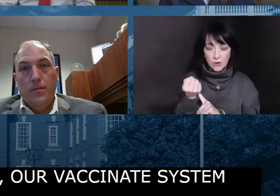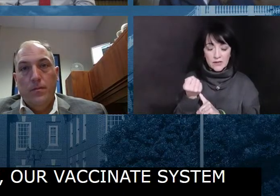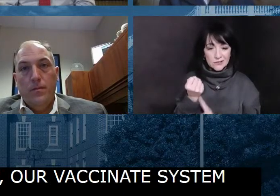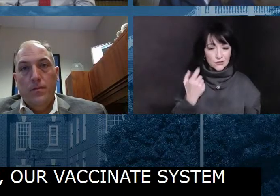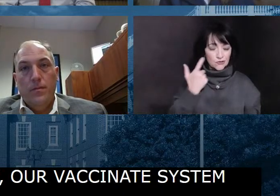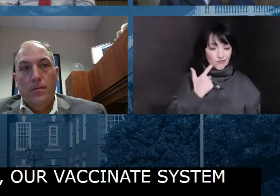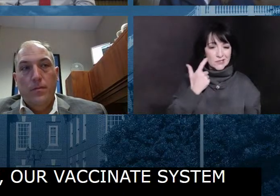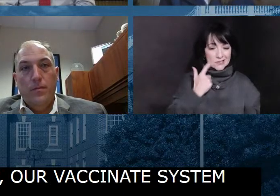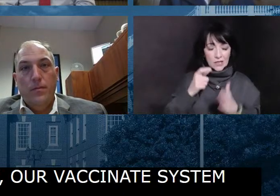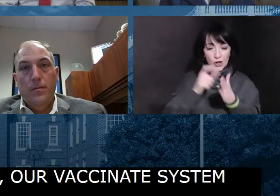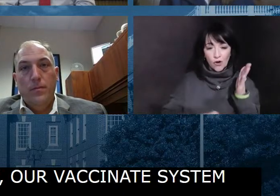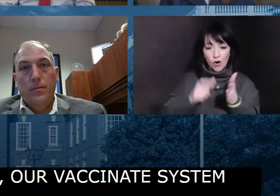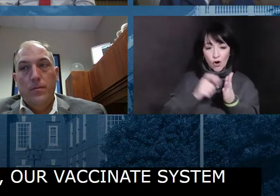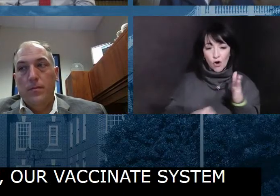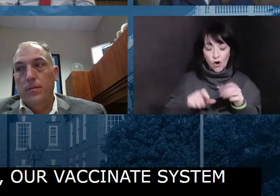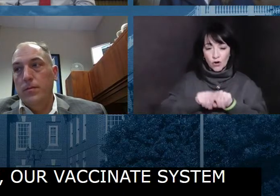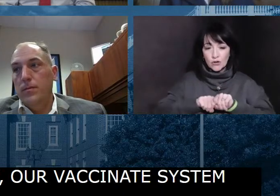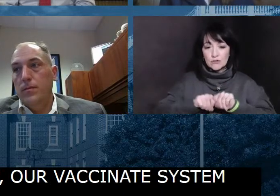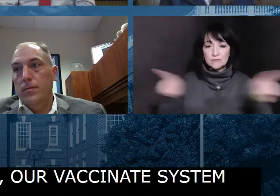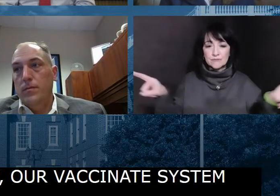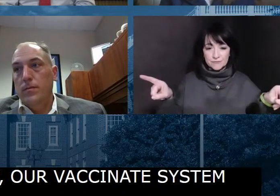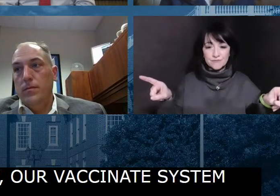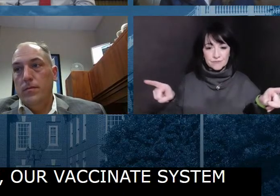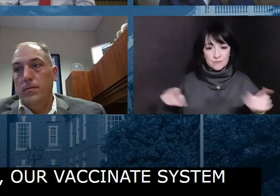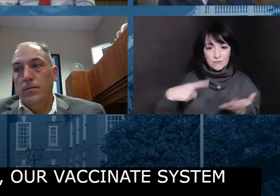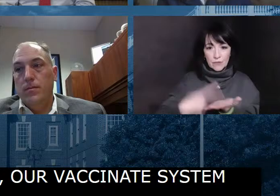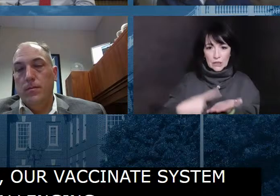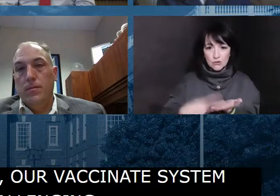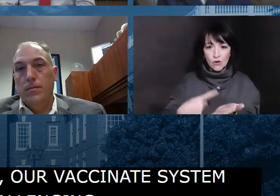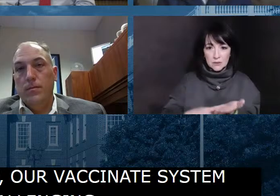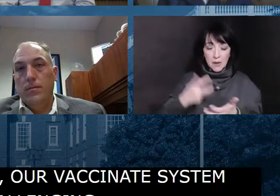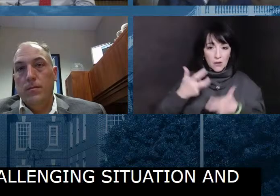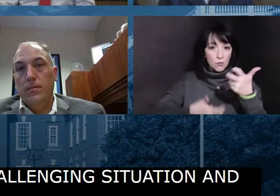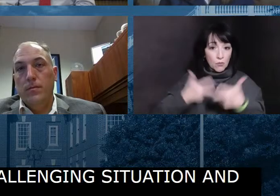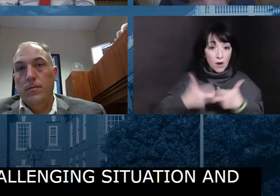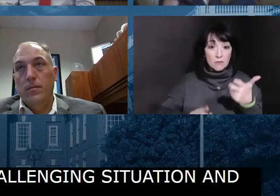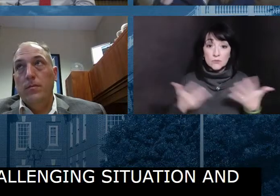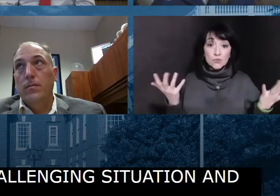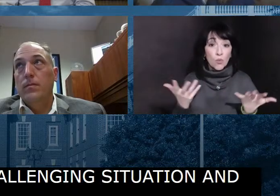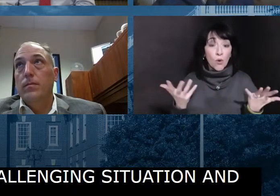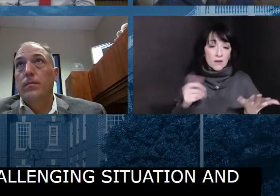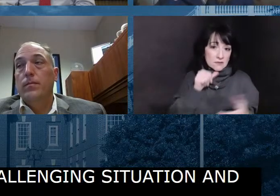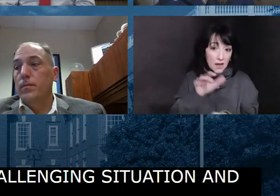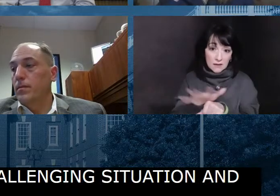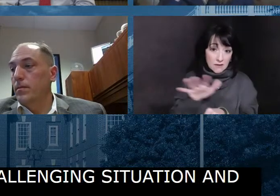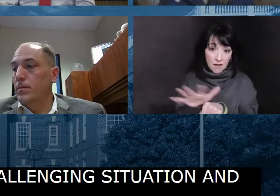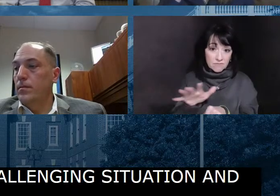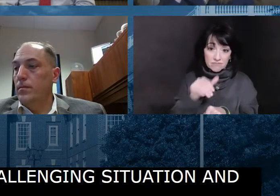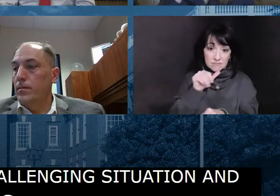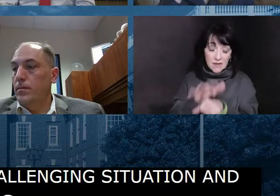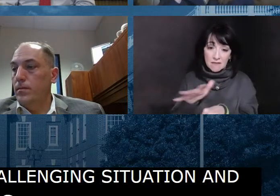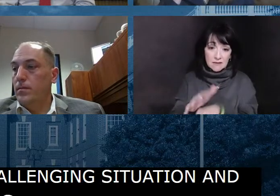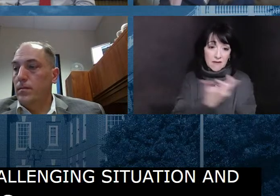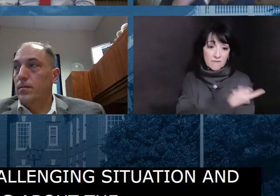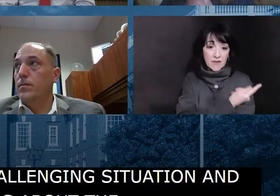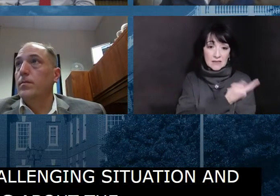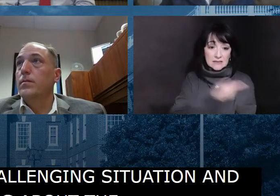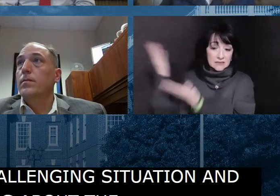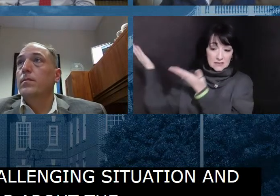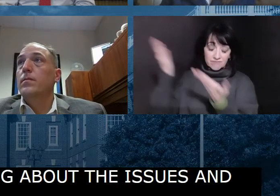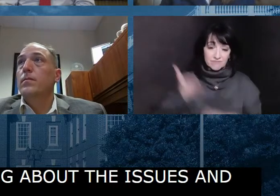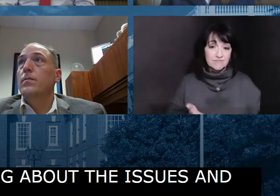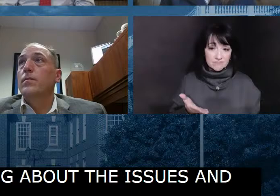that ran, it talked about the issues, and the issue is really pretty simple. We don't have enough supply. We don't have enough supply for those